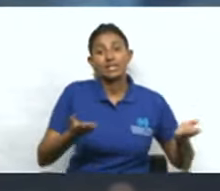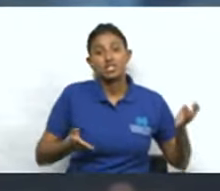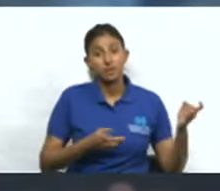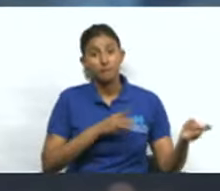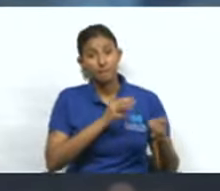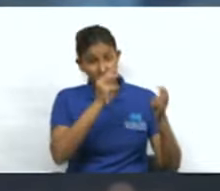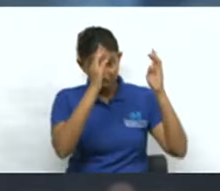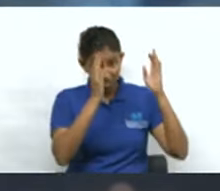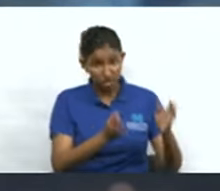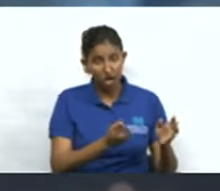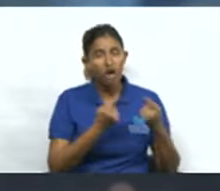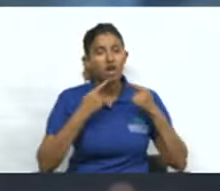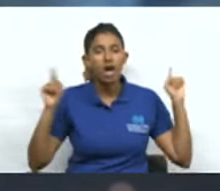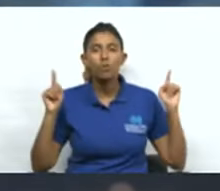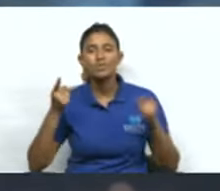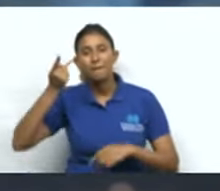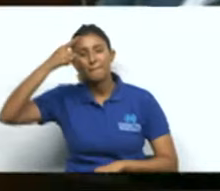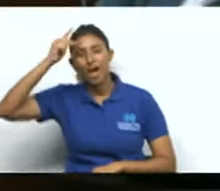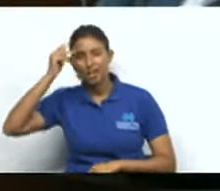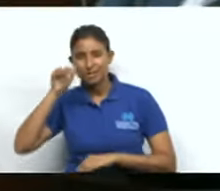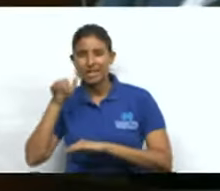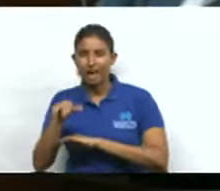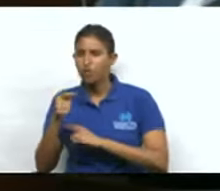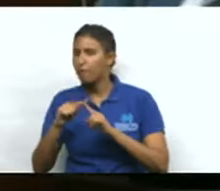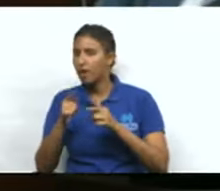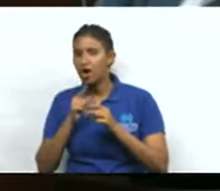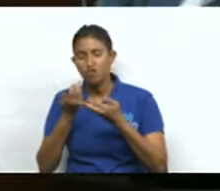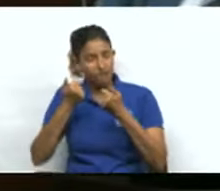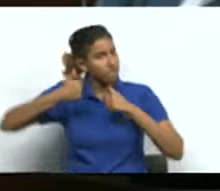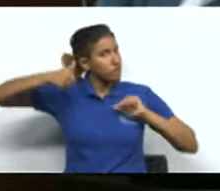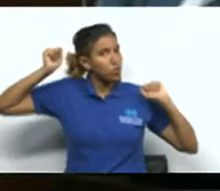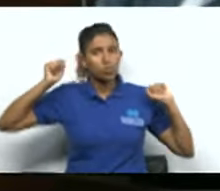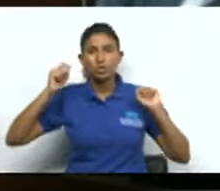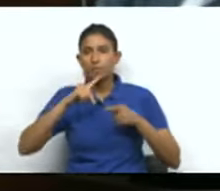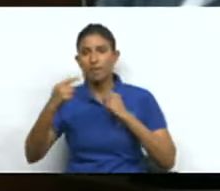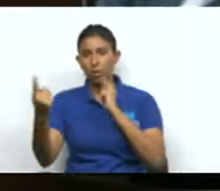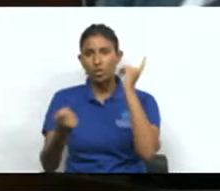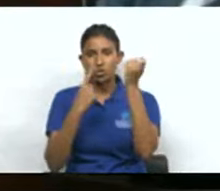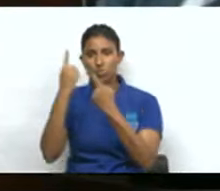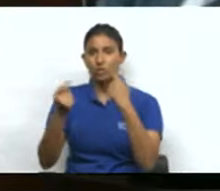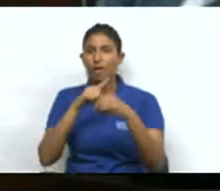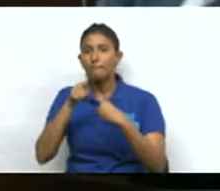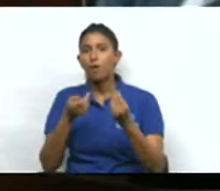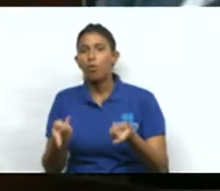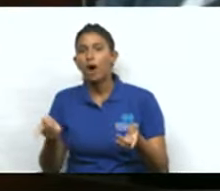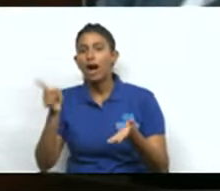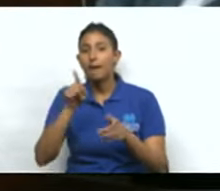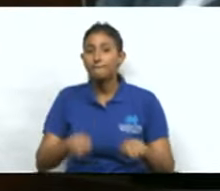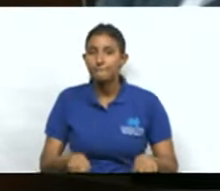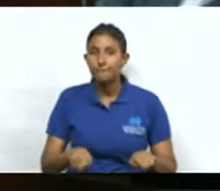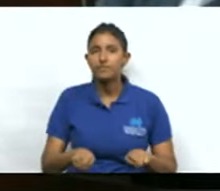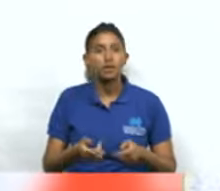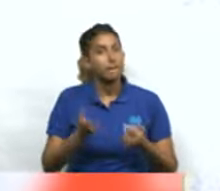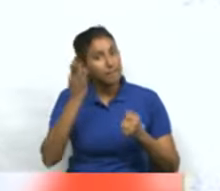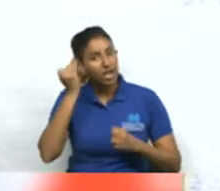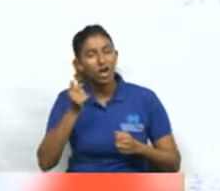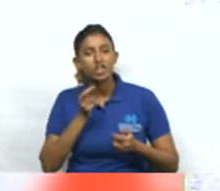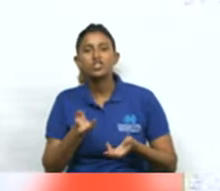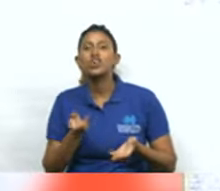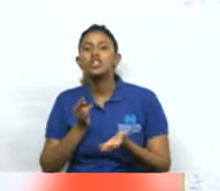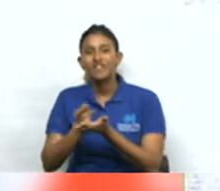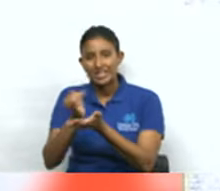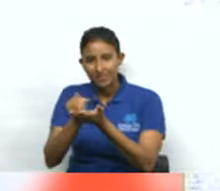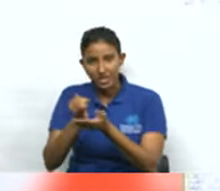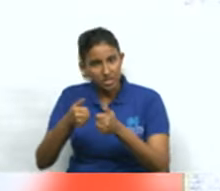in the Parliament this afternoon, but refused to answer any questions on the incident given the ongoing probe. Etienne was buried